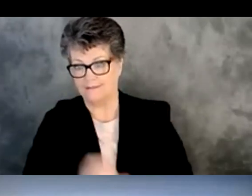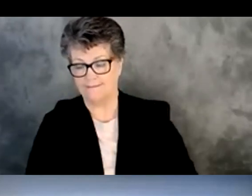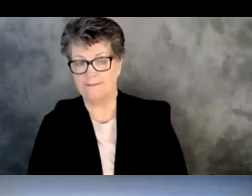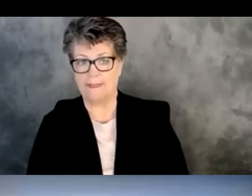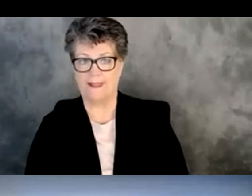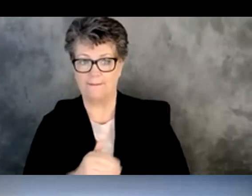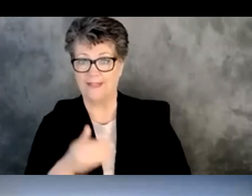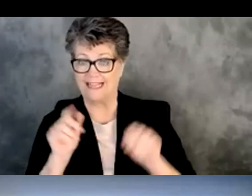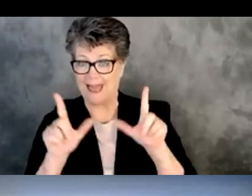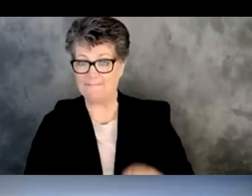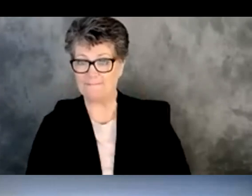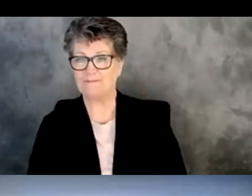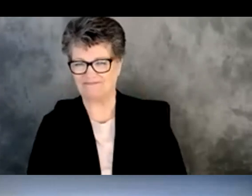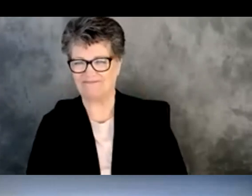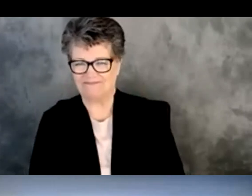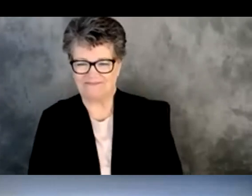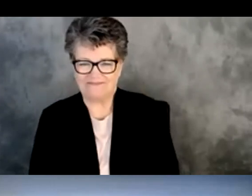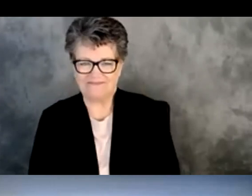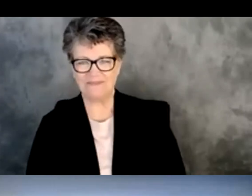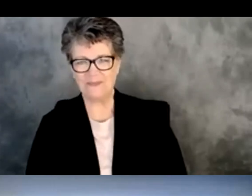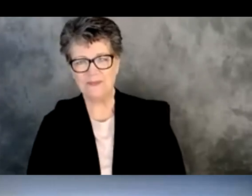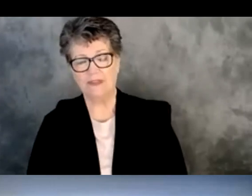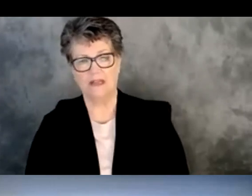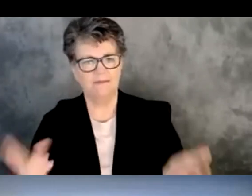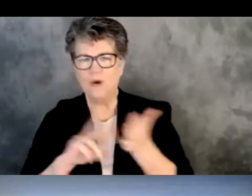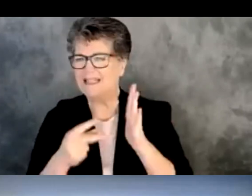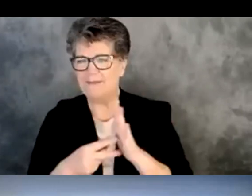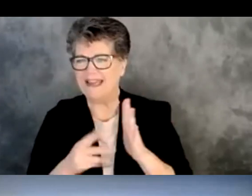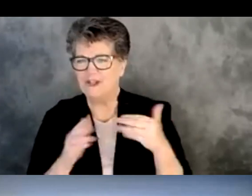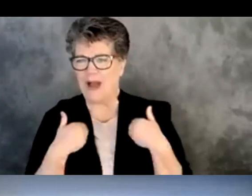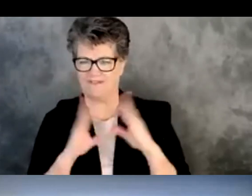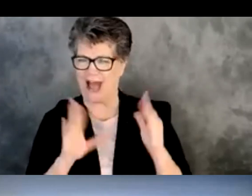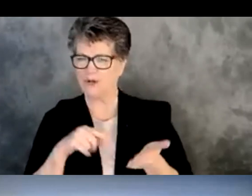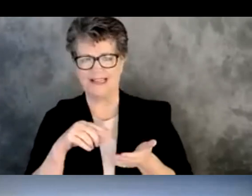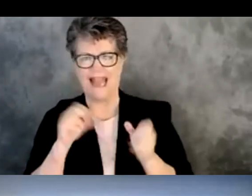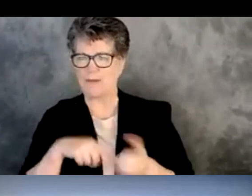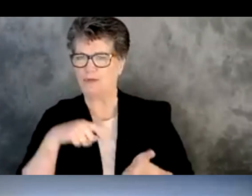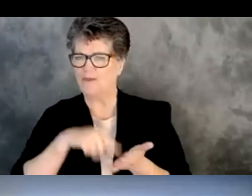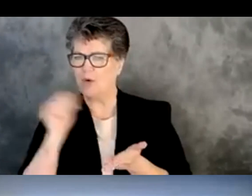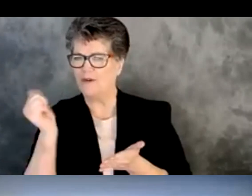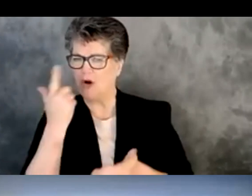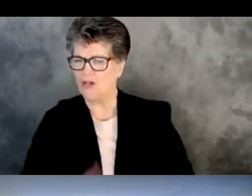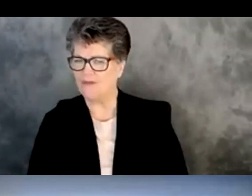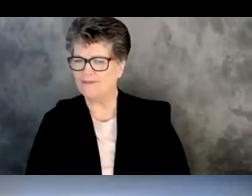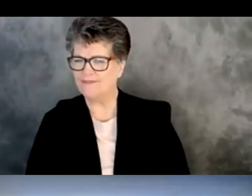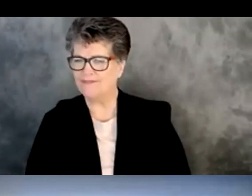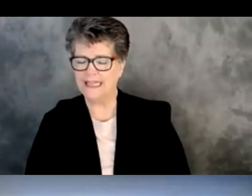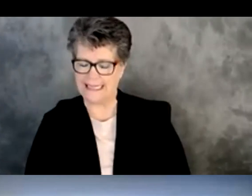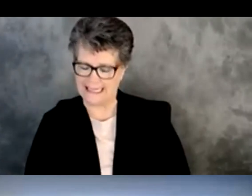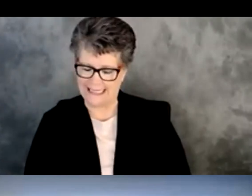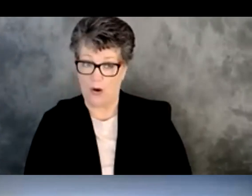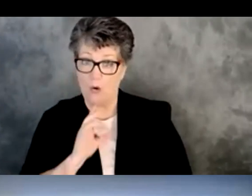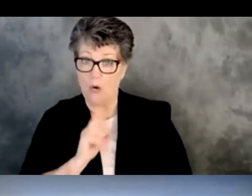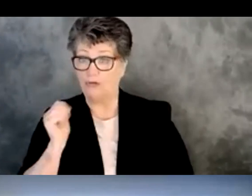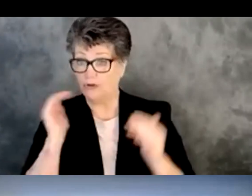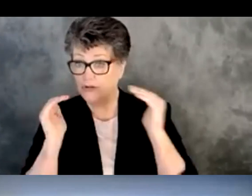slide. Thank you. So what does it mean to have housing affordable for all? We want to know that older adults